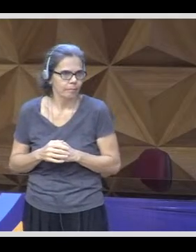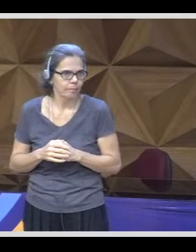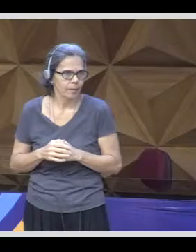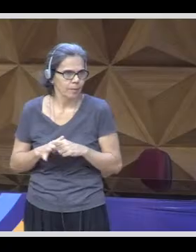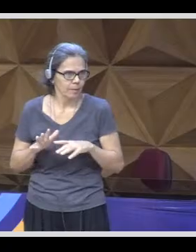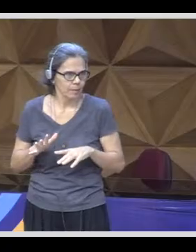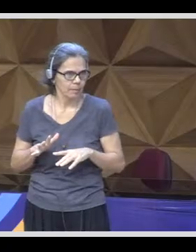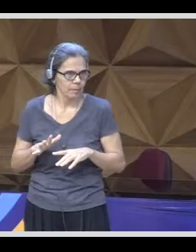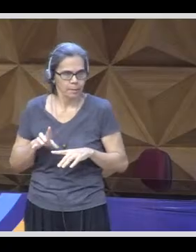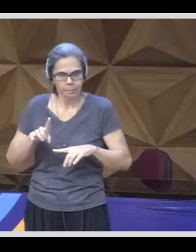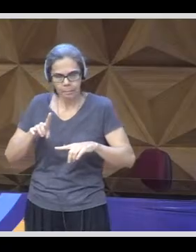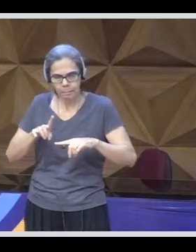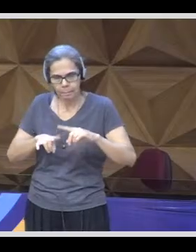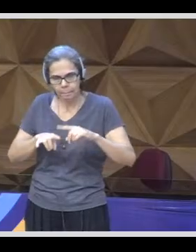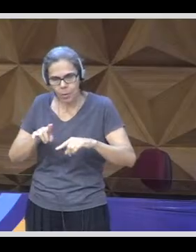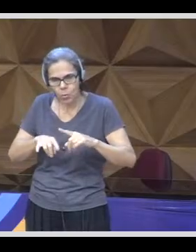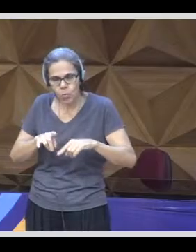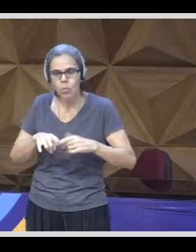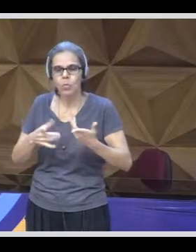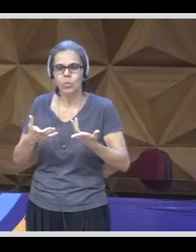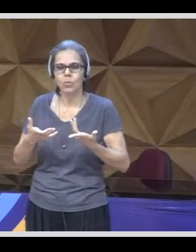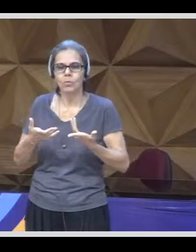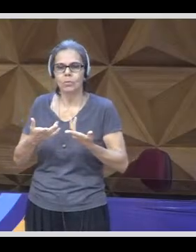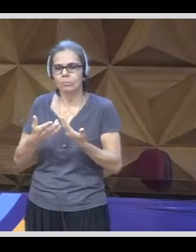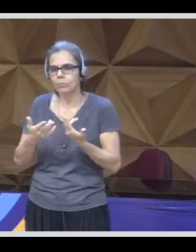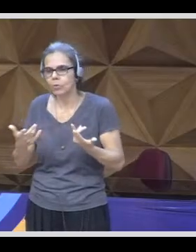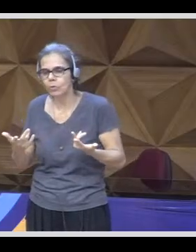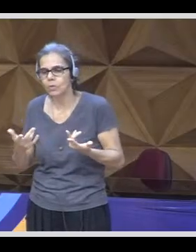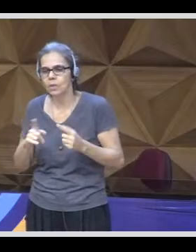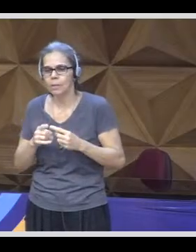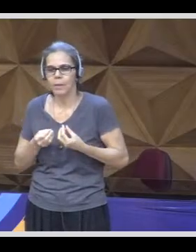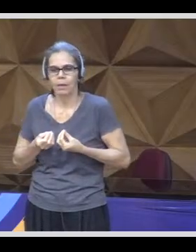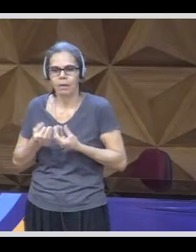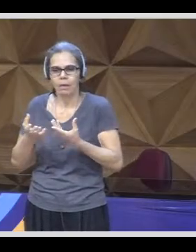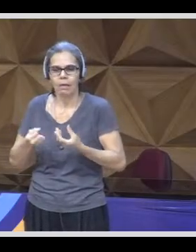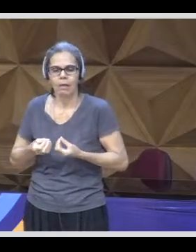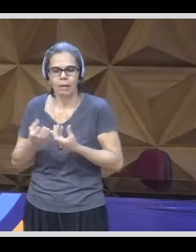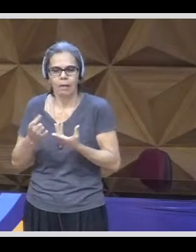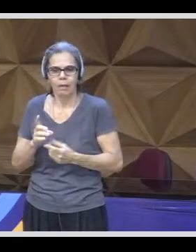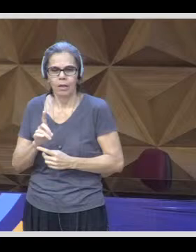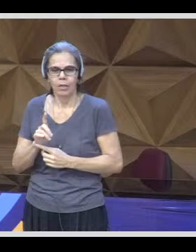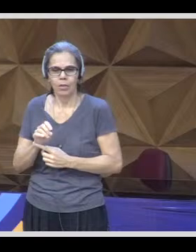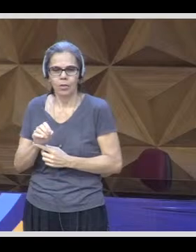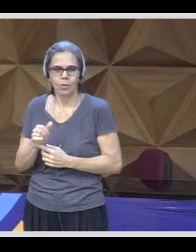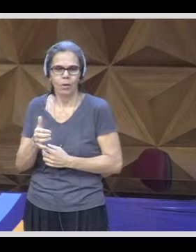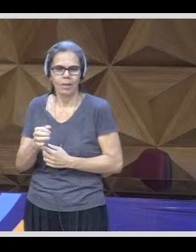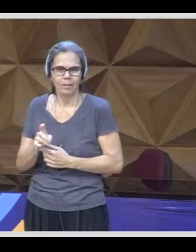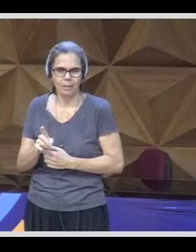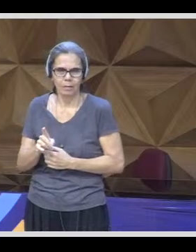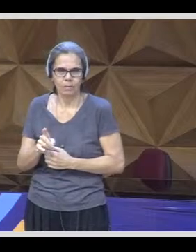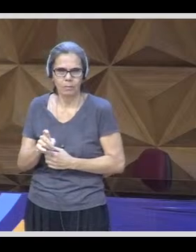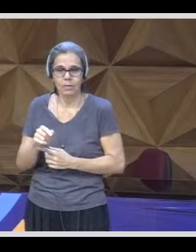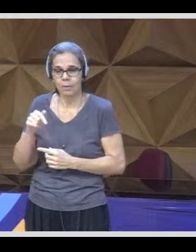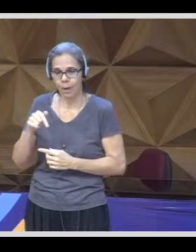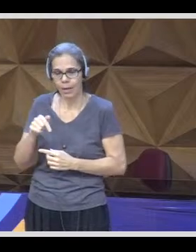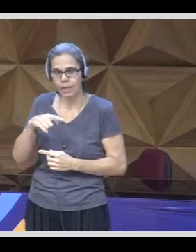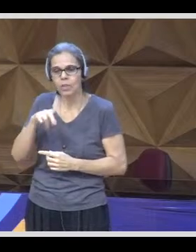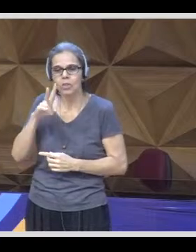from Brazil, in the Brazilian 13 persona, we saw lots of references to Pix. Pix is an instant